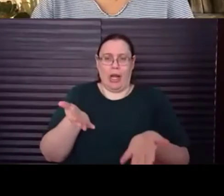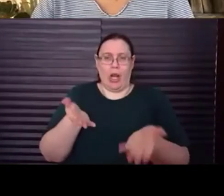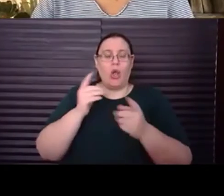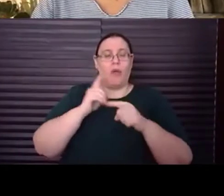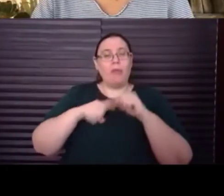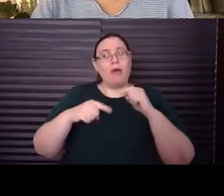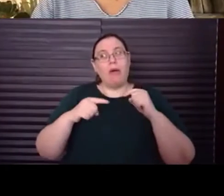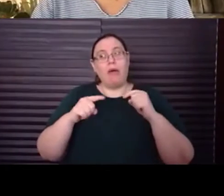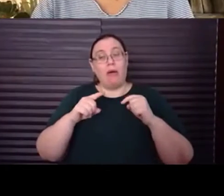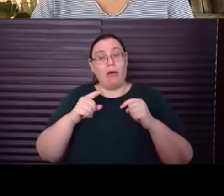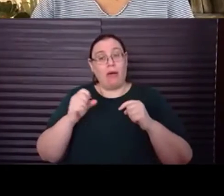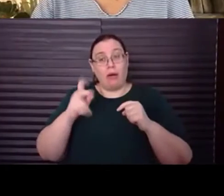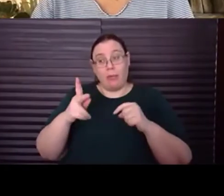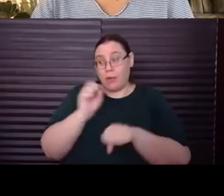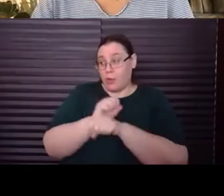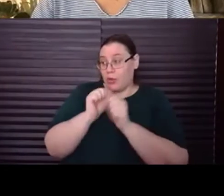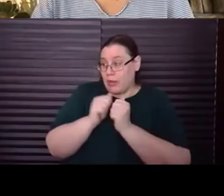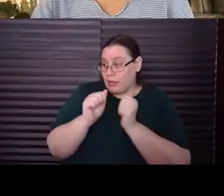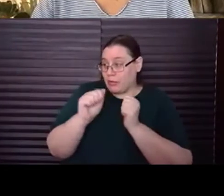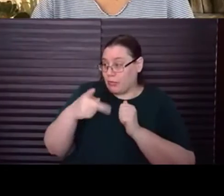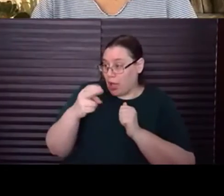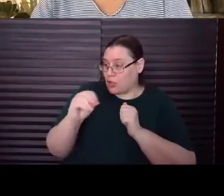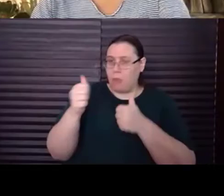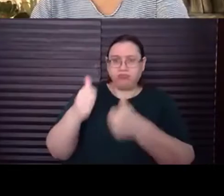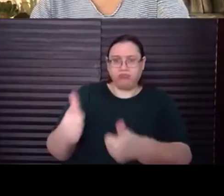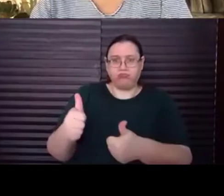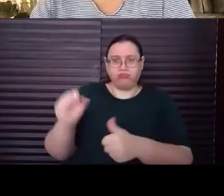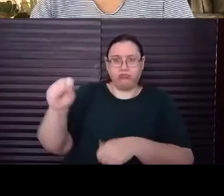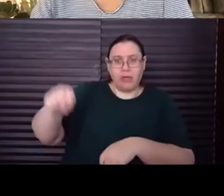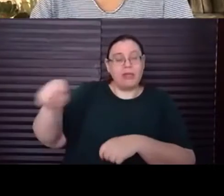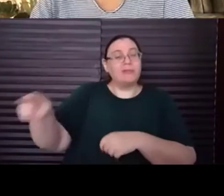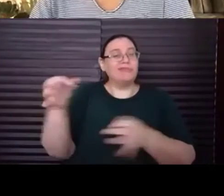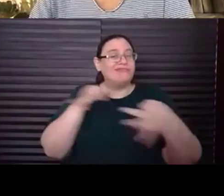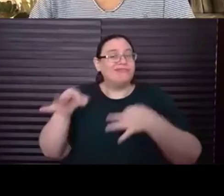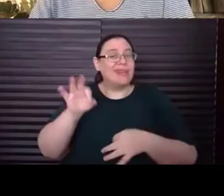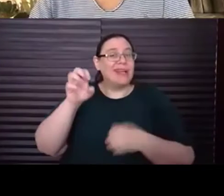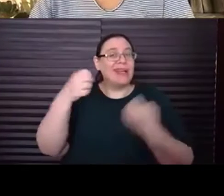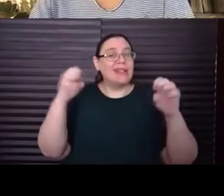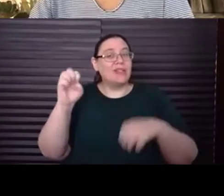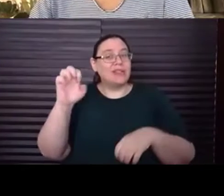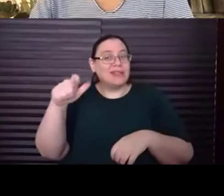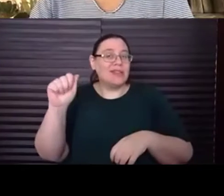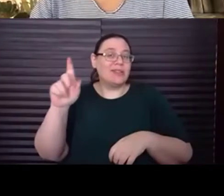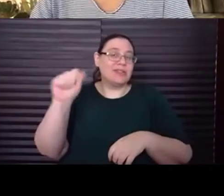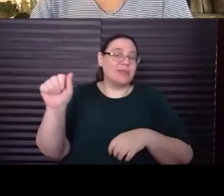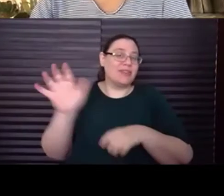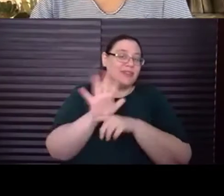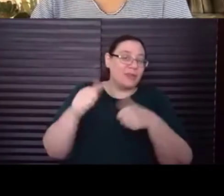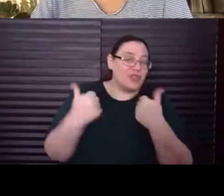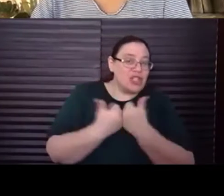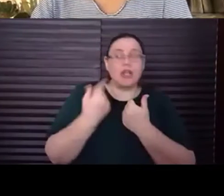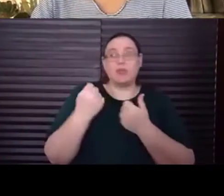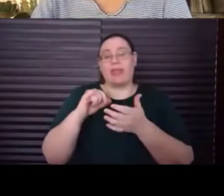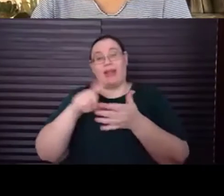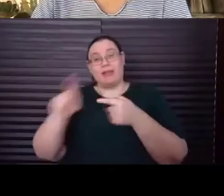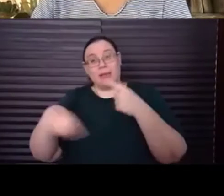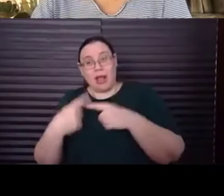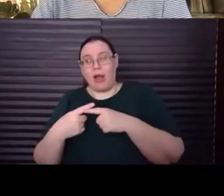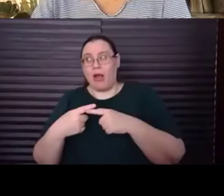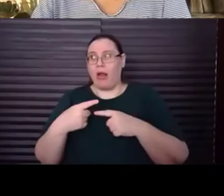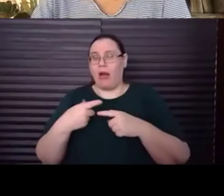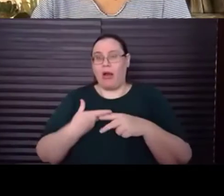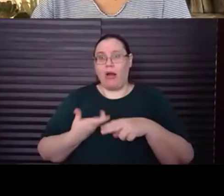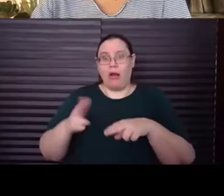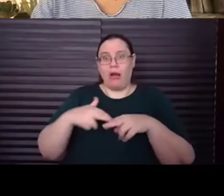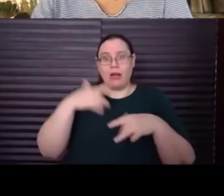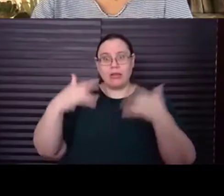was excited to work with Pancho. And then when he told me about the Easterseals Disability Film Challenge and what it was about, I was even more excited, because I'm